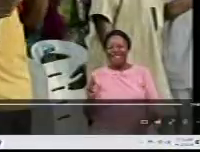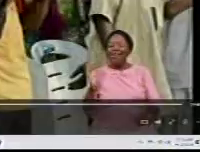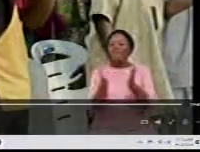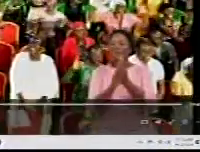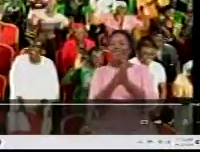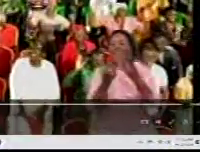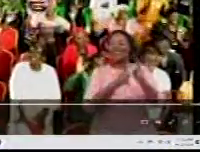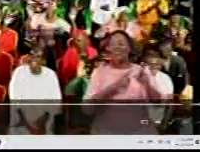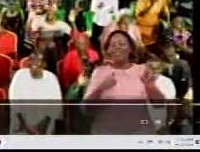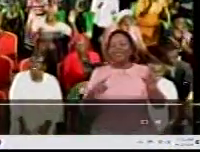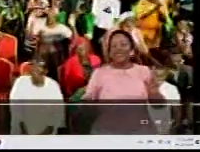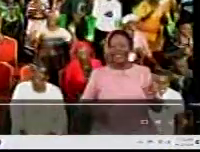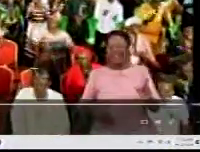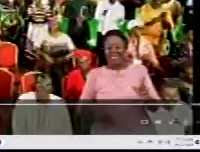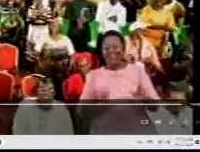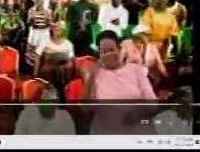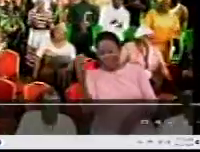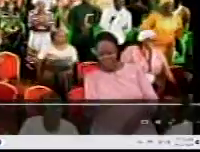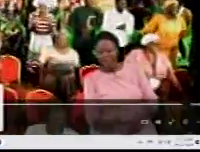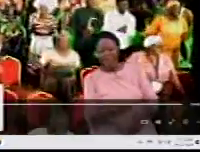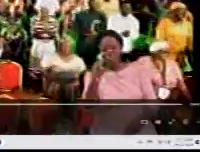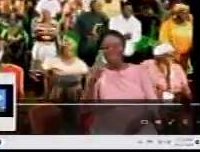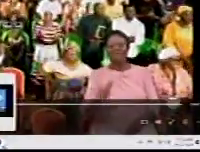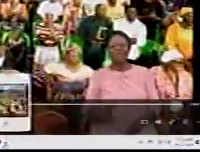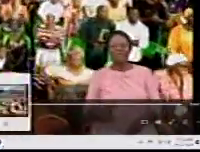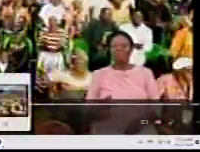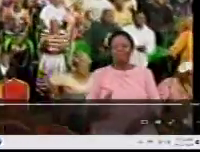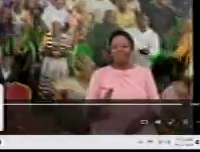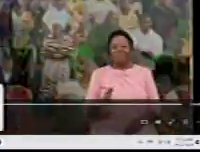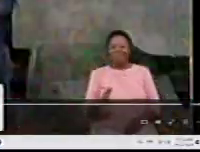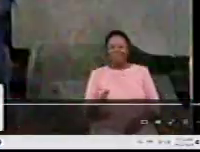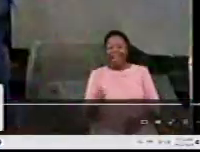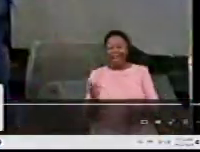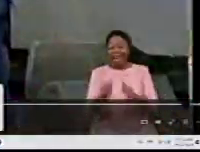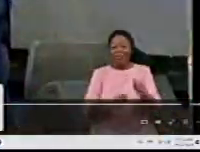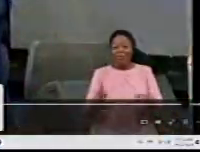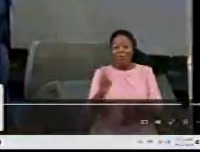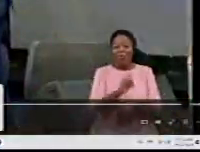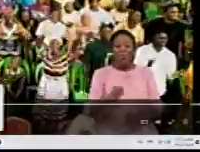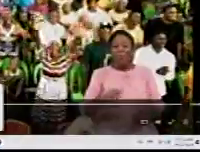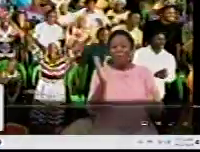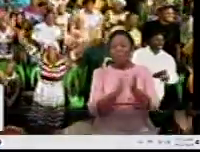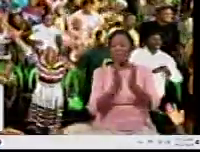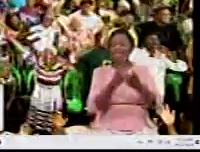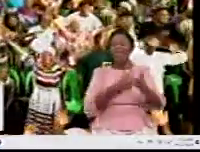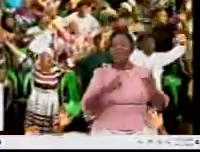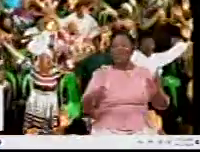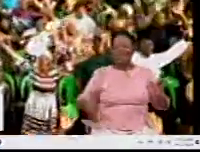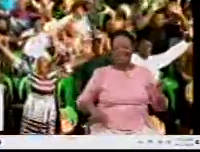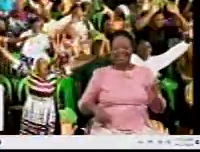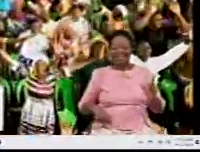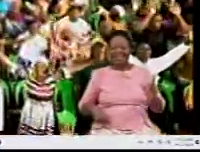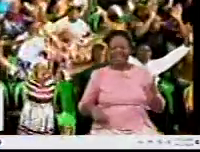Oh, you are welcome, sir. Thank you, Pastor. Everybody, praise the Lord.